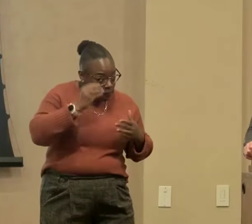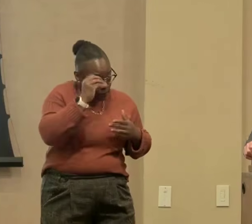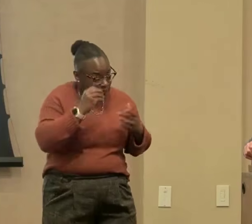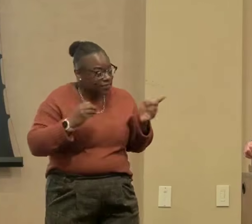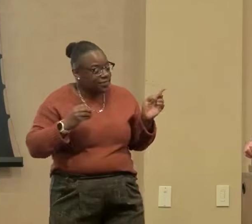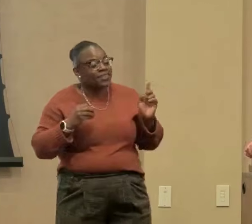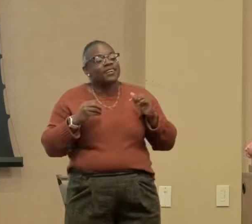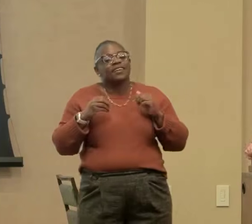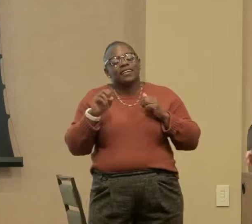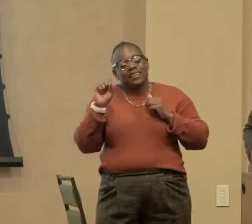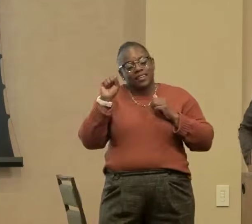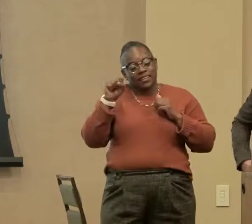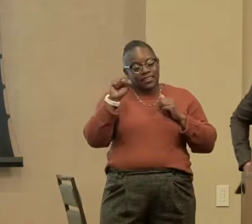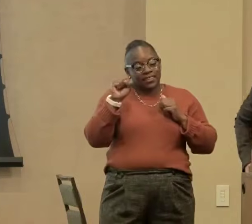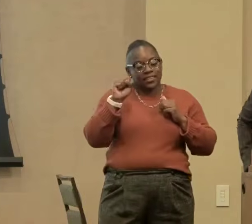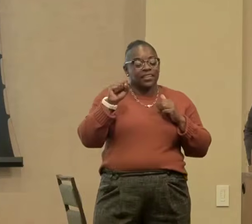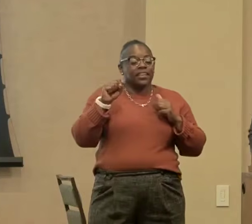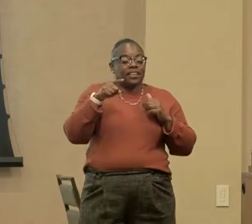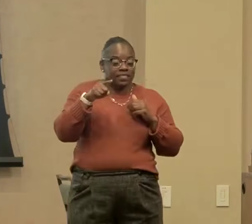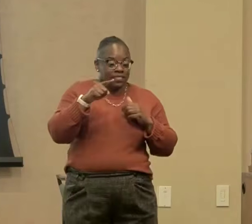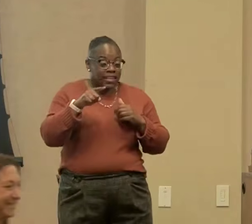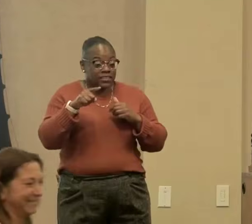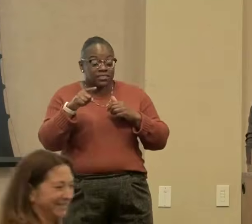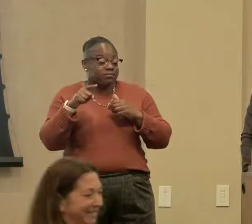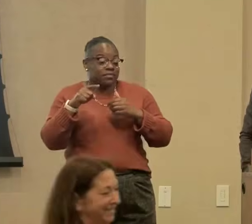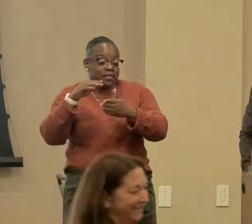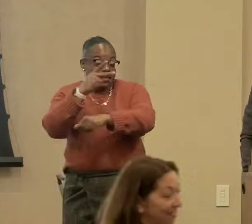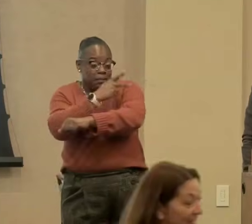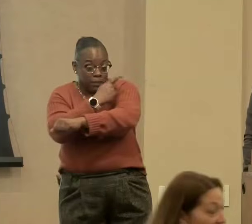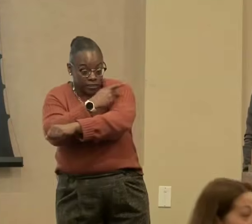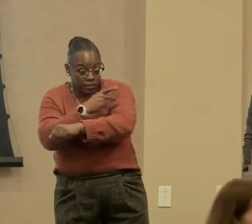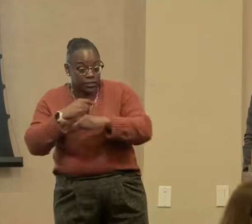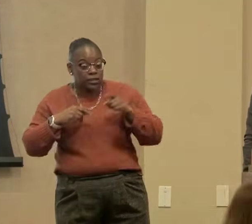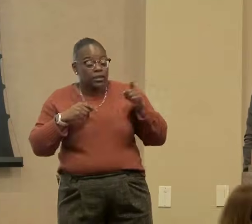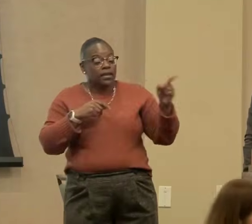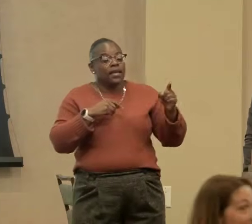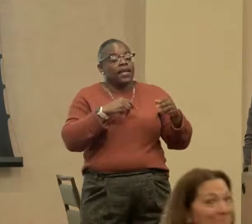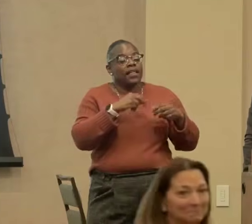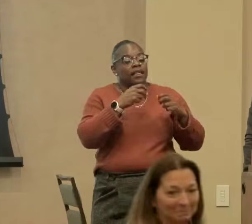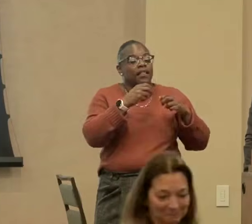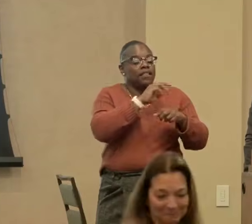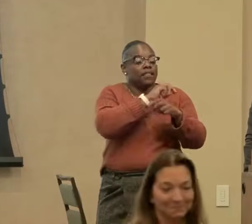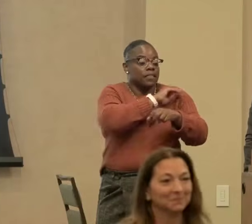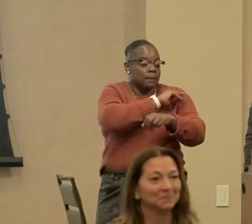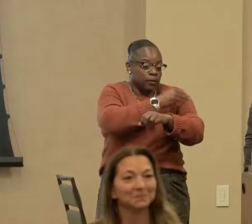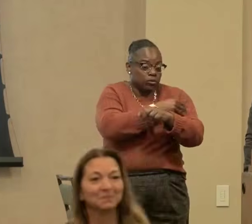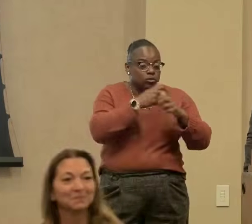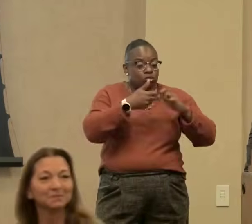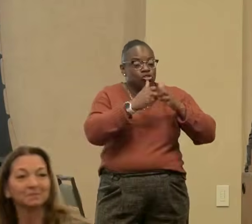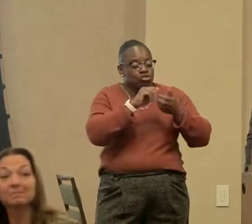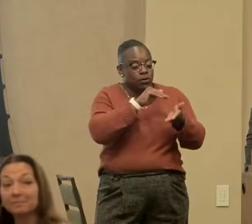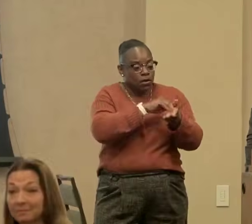Yes, so that would be a shared decision between the patient and the rheumatologist.